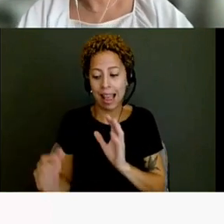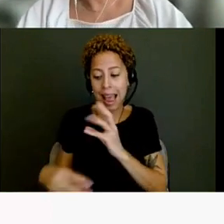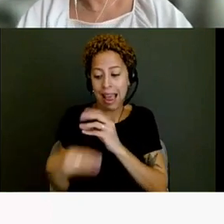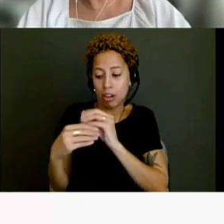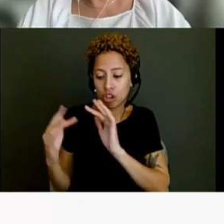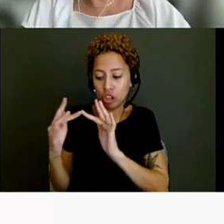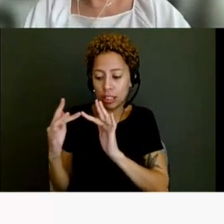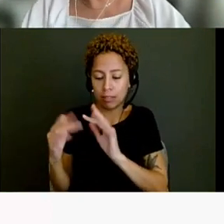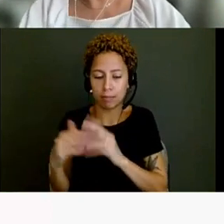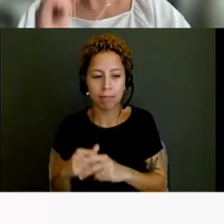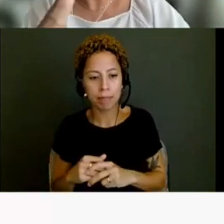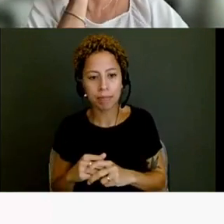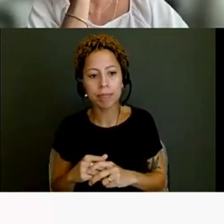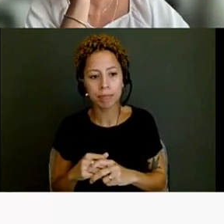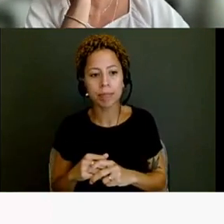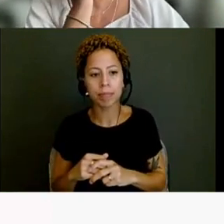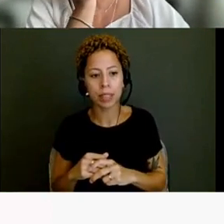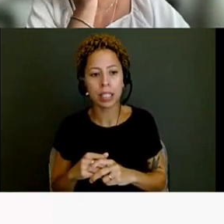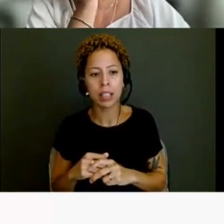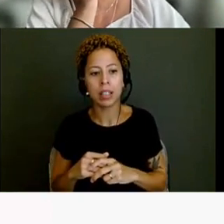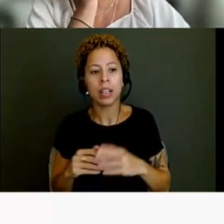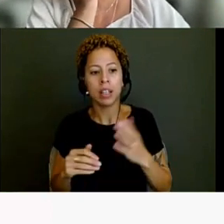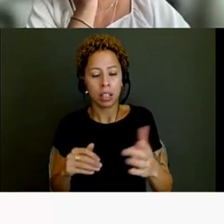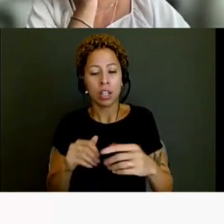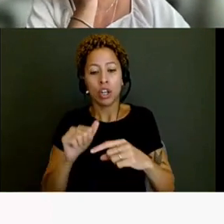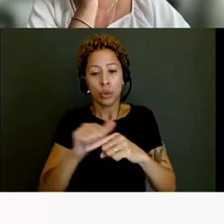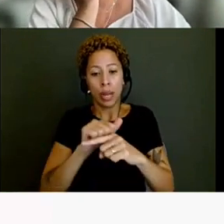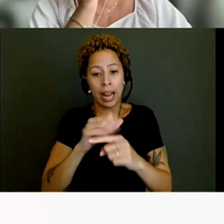what's changed for the Training and Learning Center as a